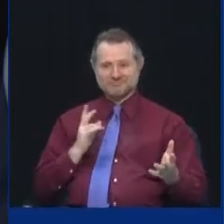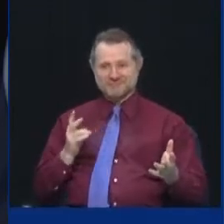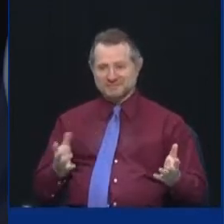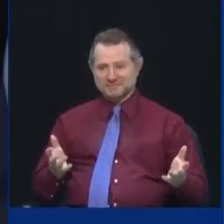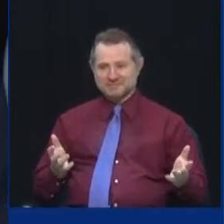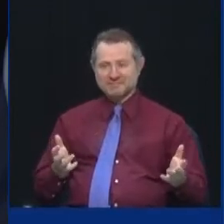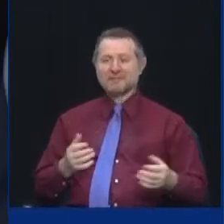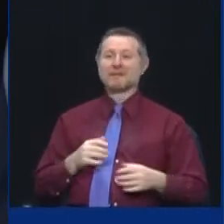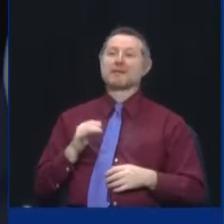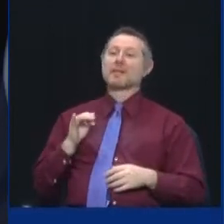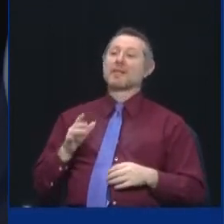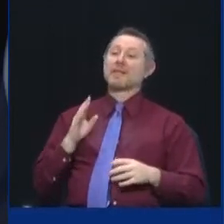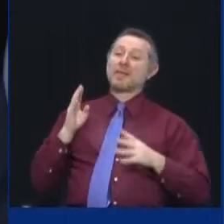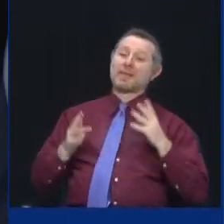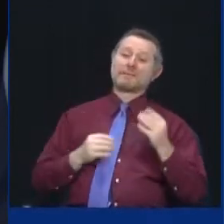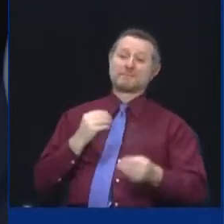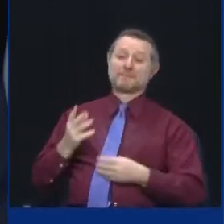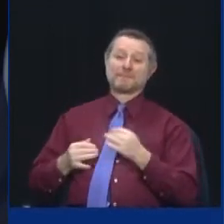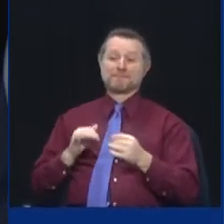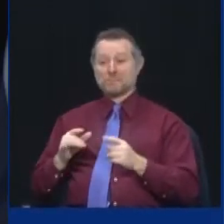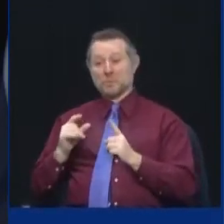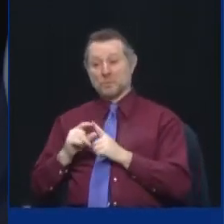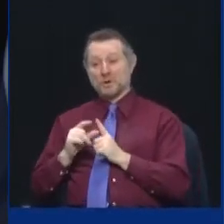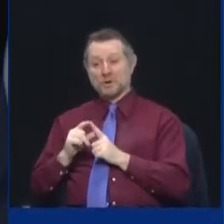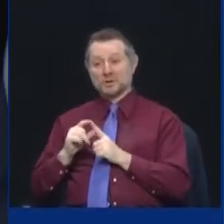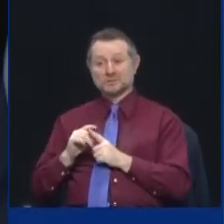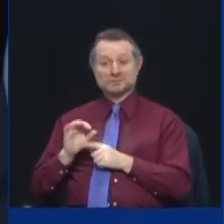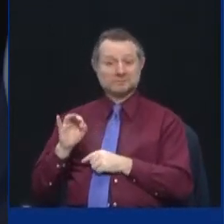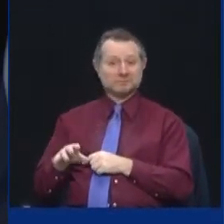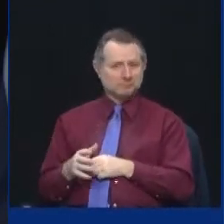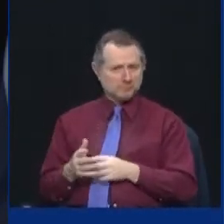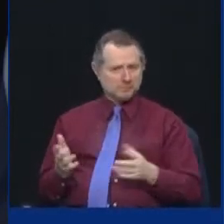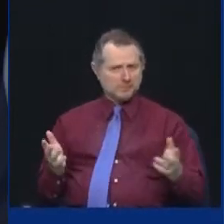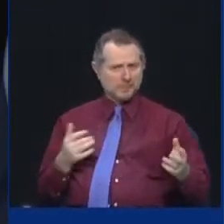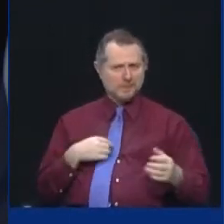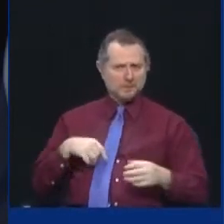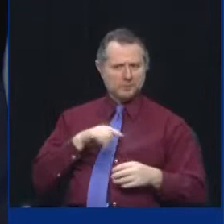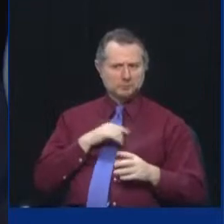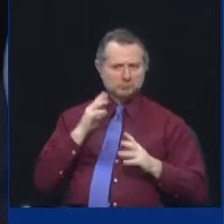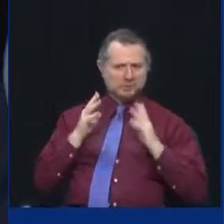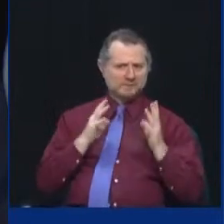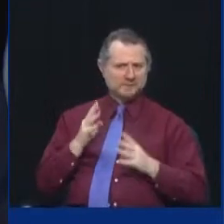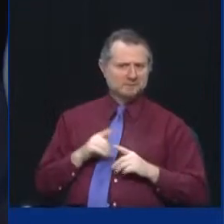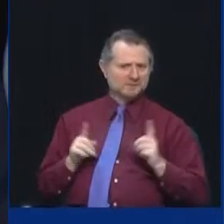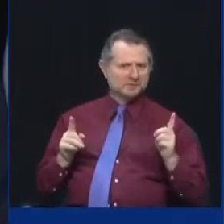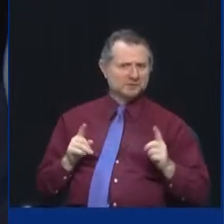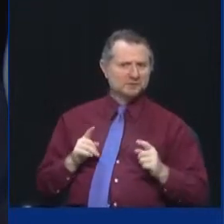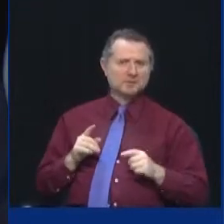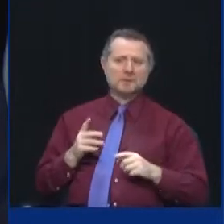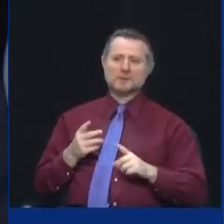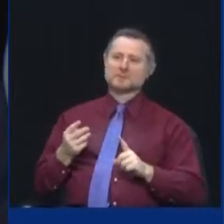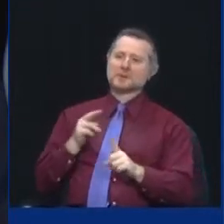when I said creative before, it's creative, but it's a different mentality.